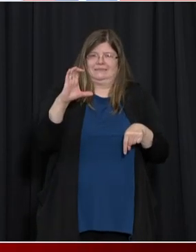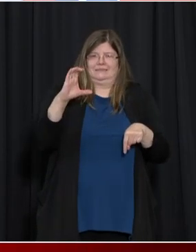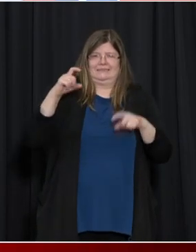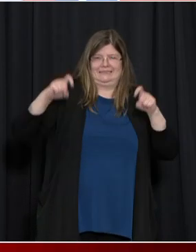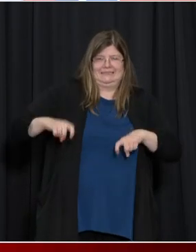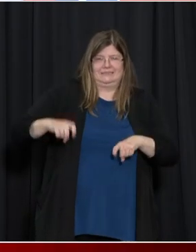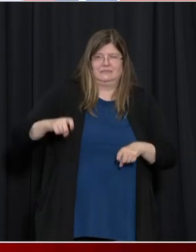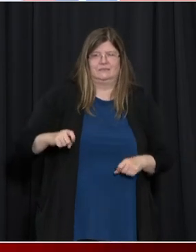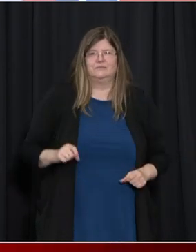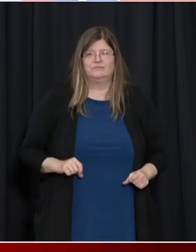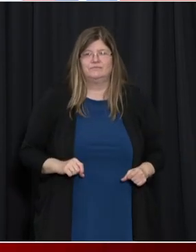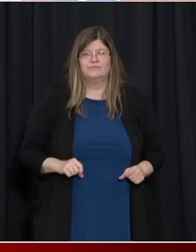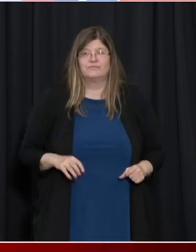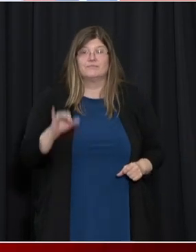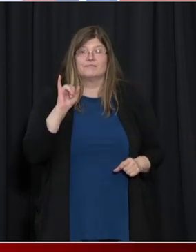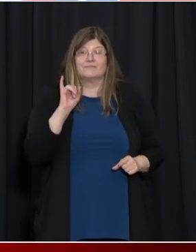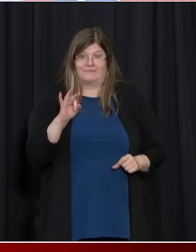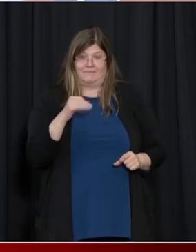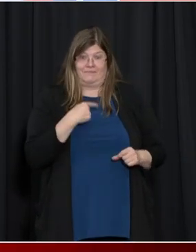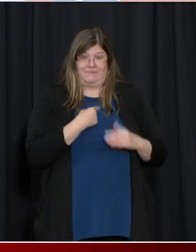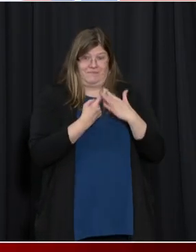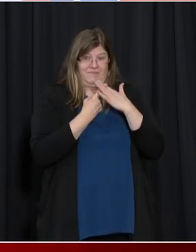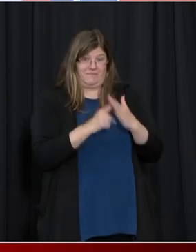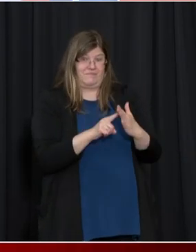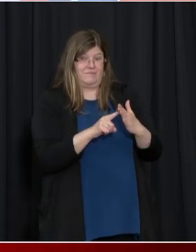being operationalized.